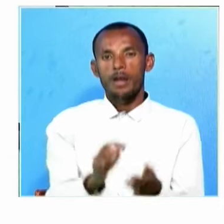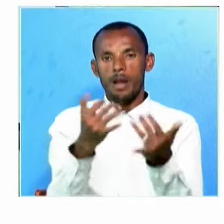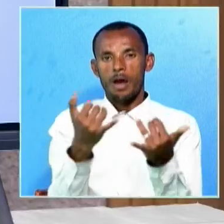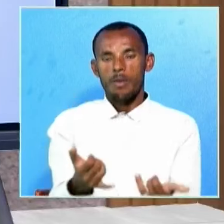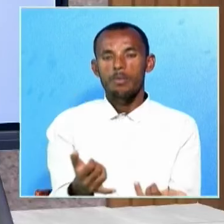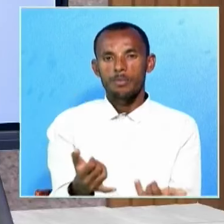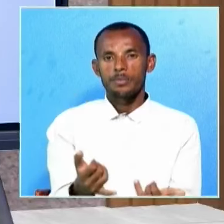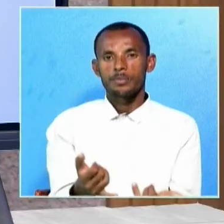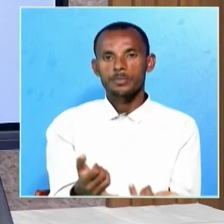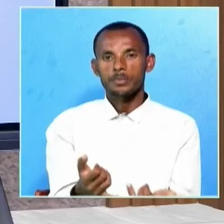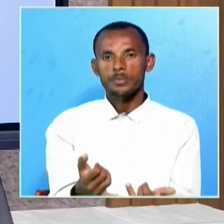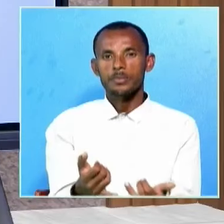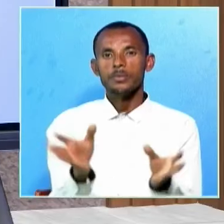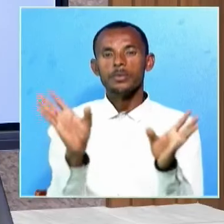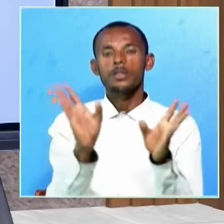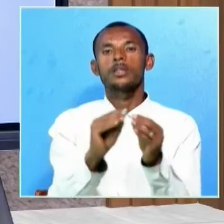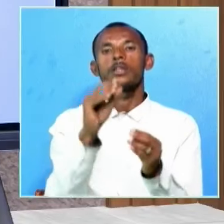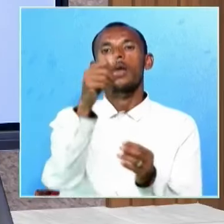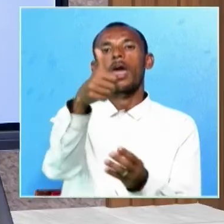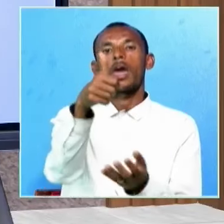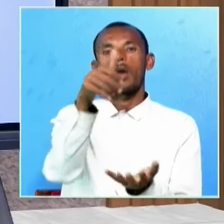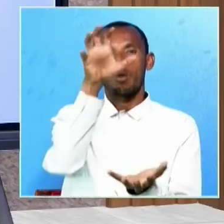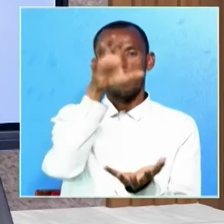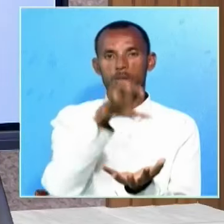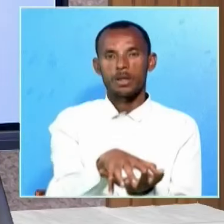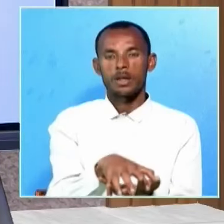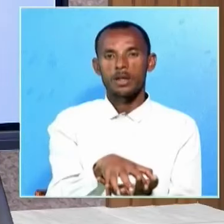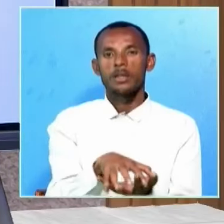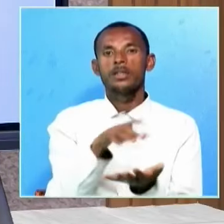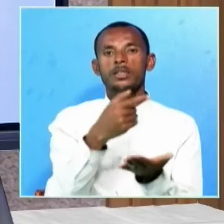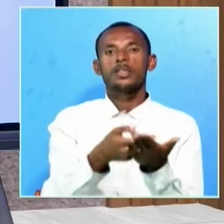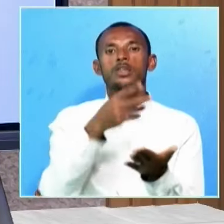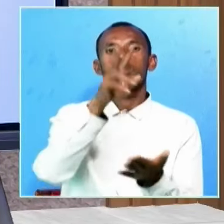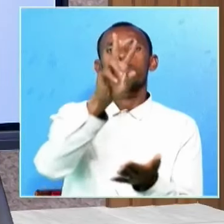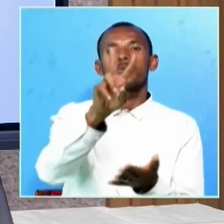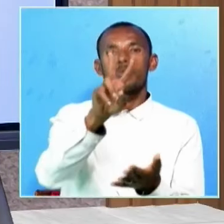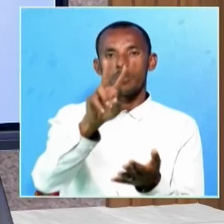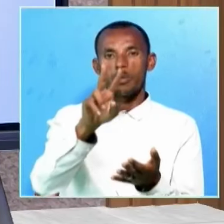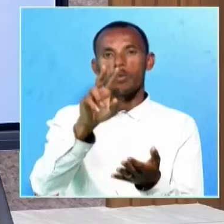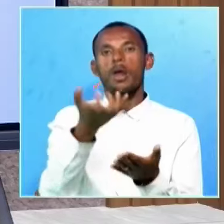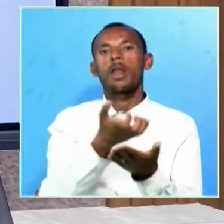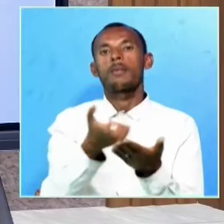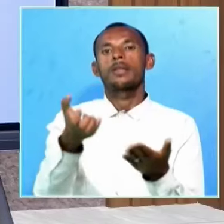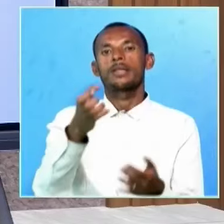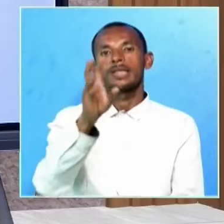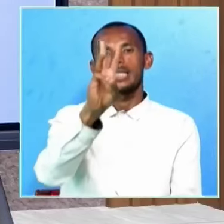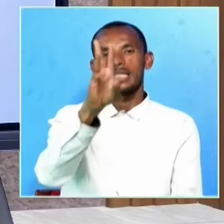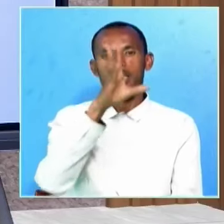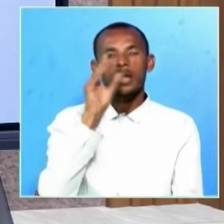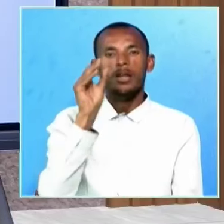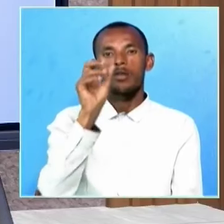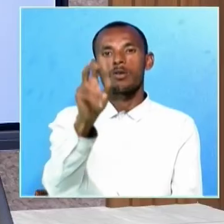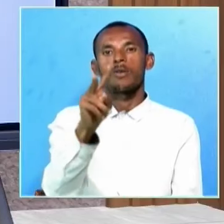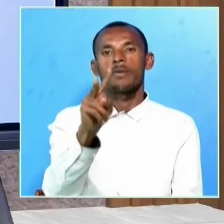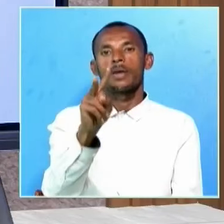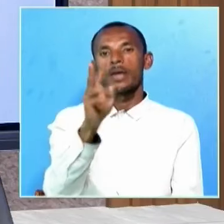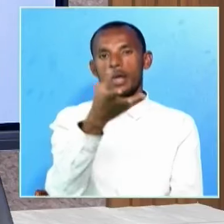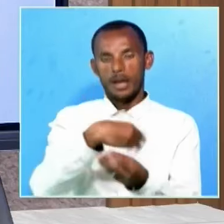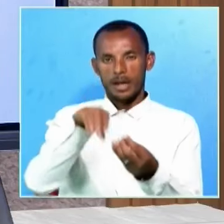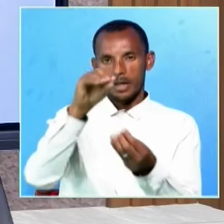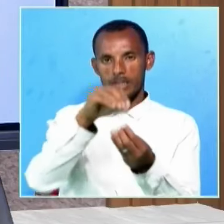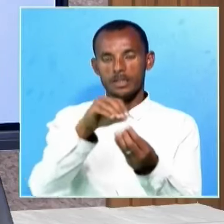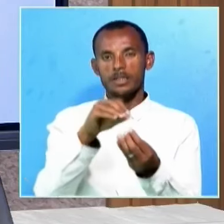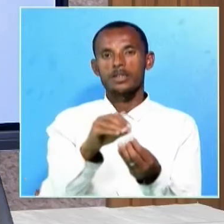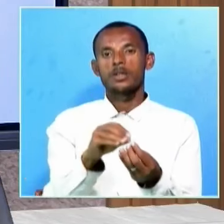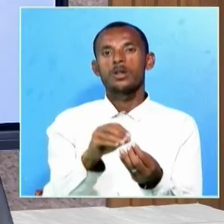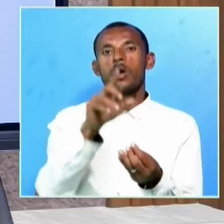Now, set A contains these two elements 6 and 12. In addition to that, it